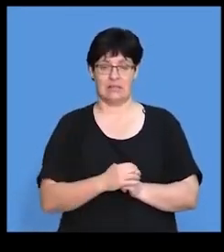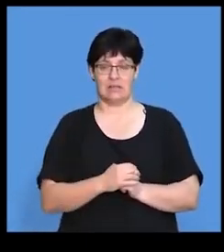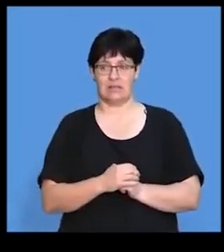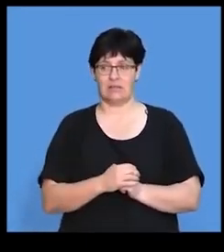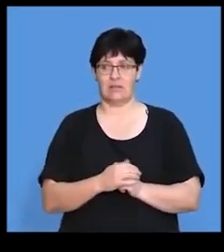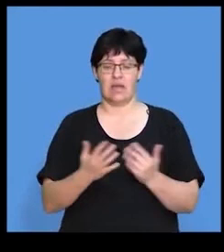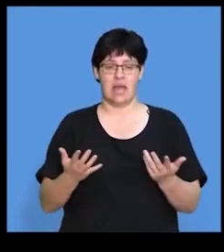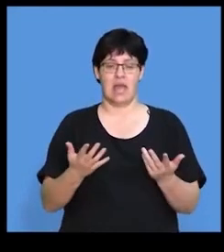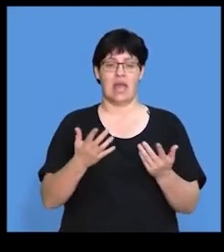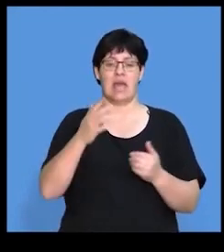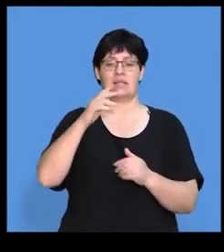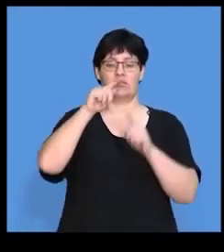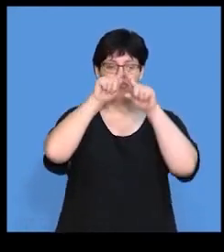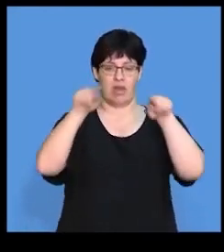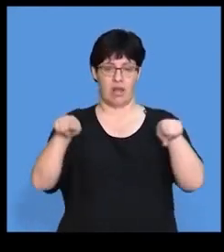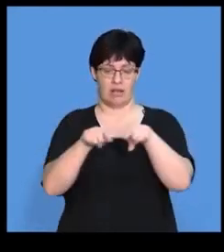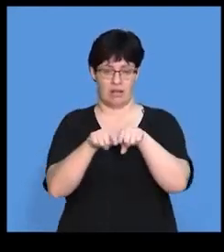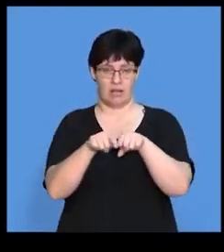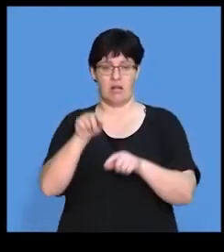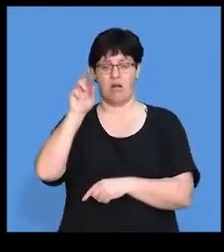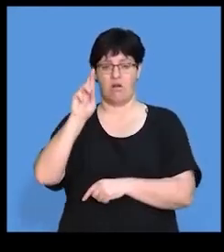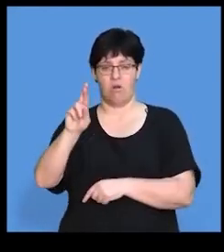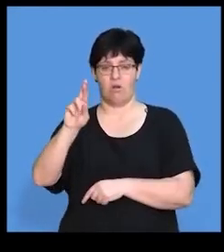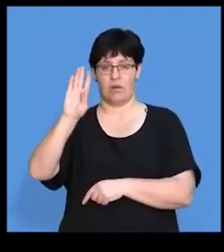PAS and triangle